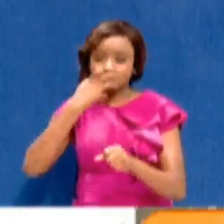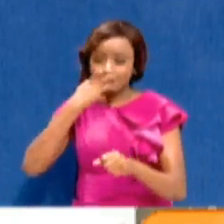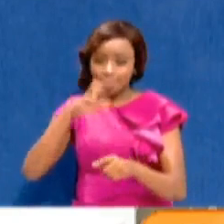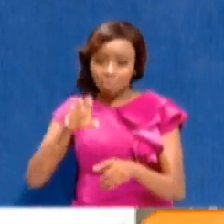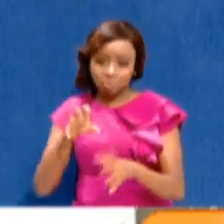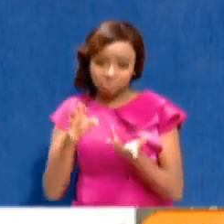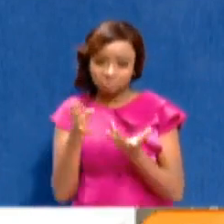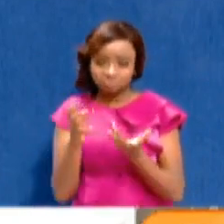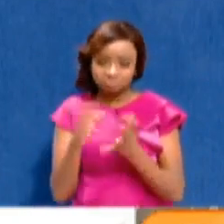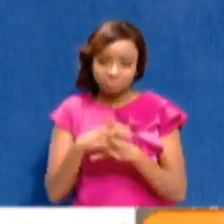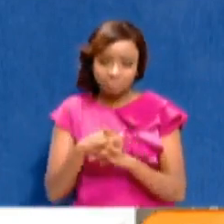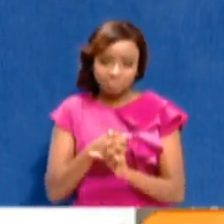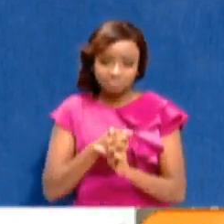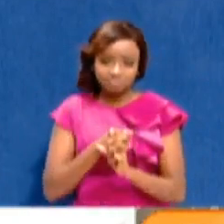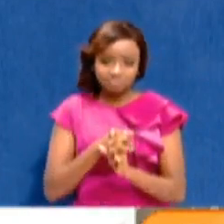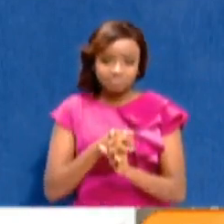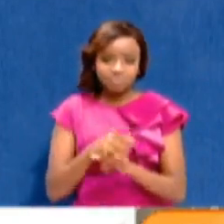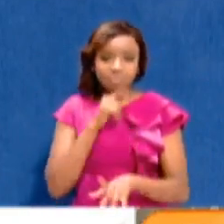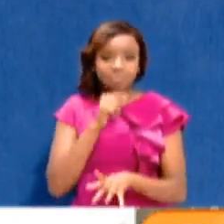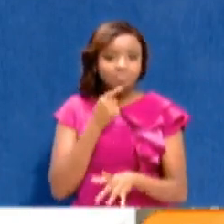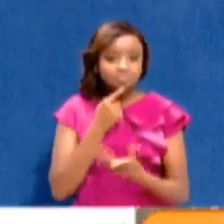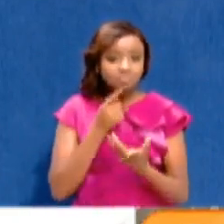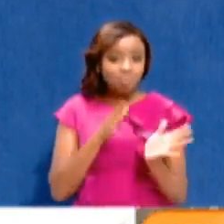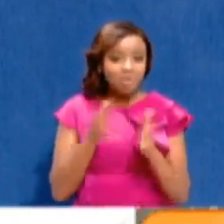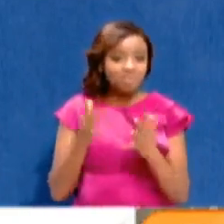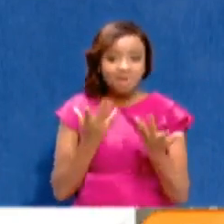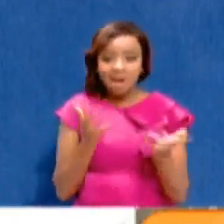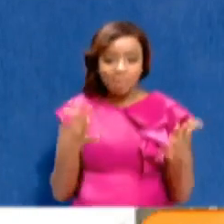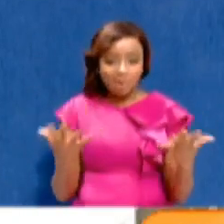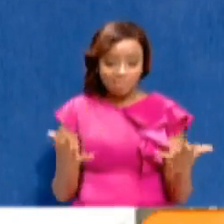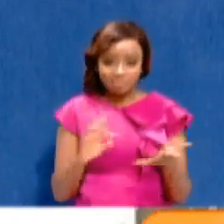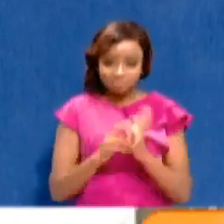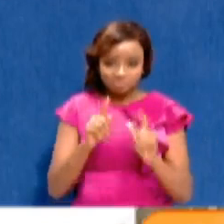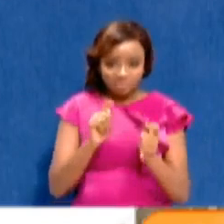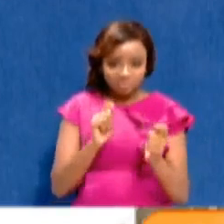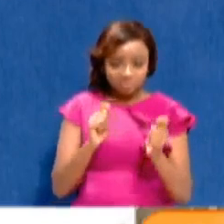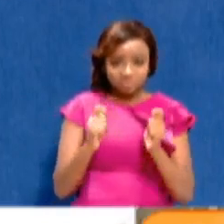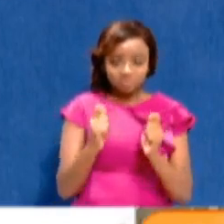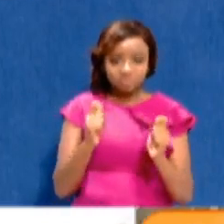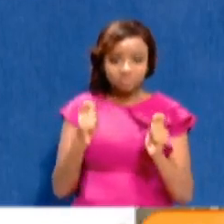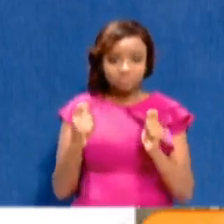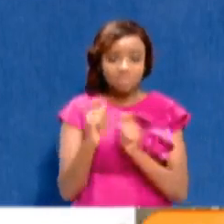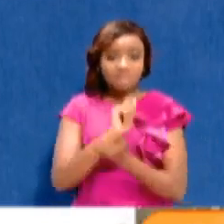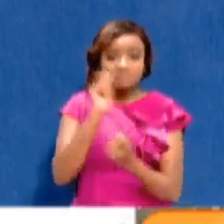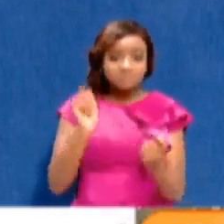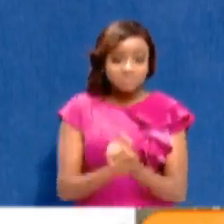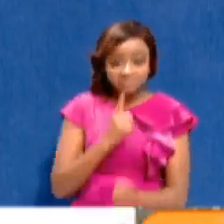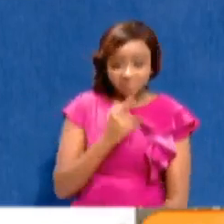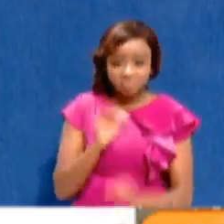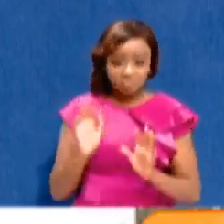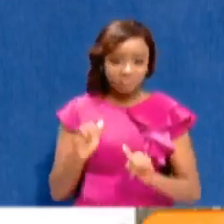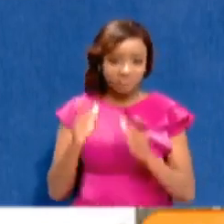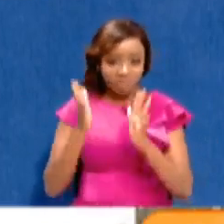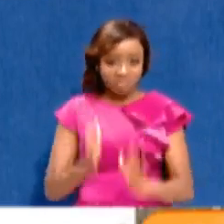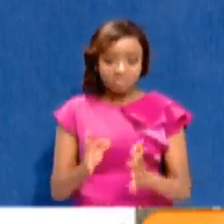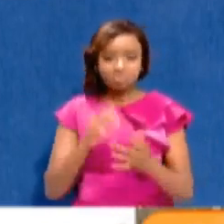below average rainfall. So the weatherman is saying, you know, a lot of things have to be adapted, especially for farmers. So what we do know